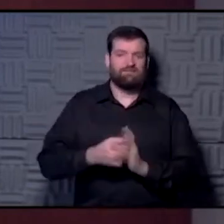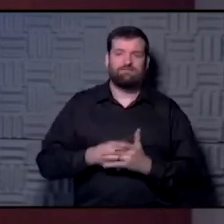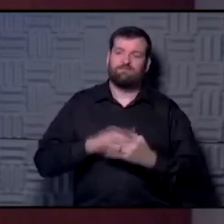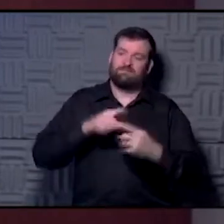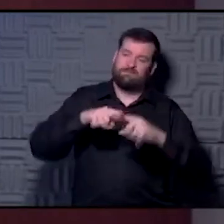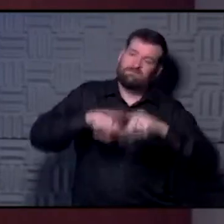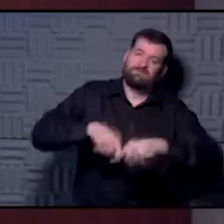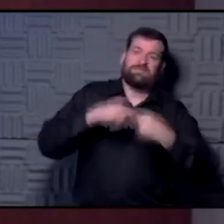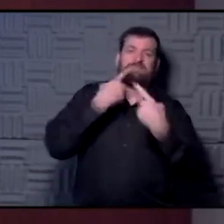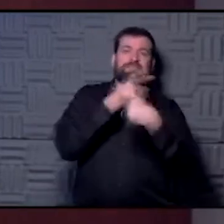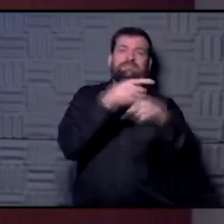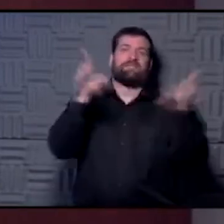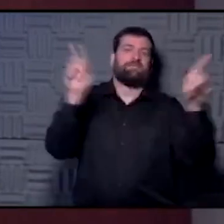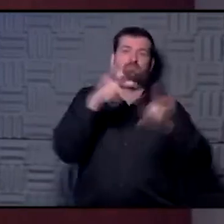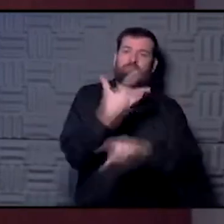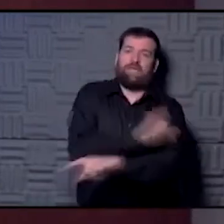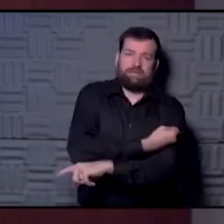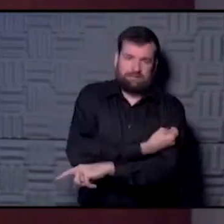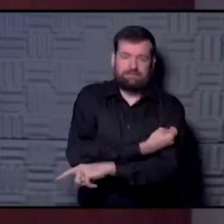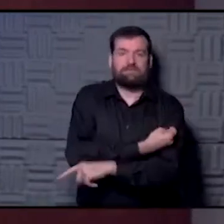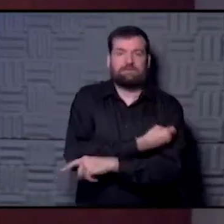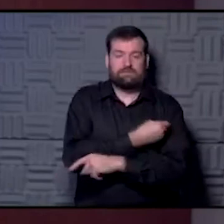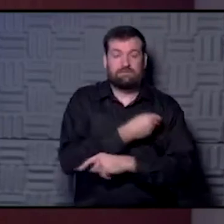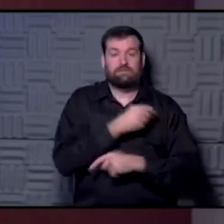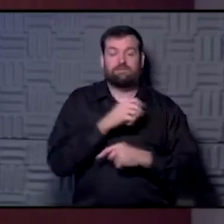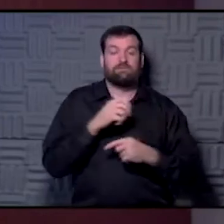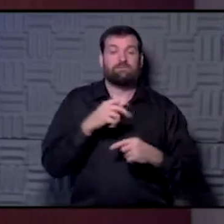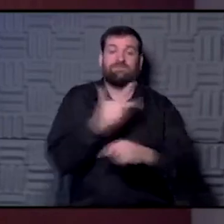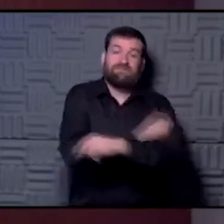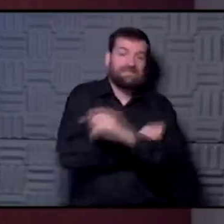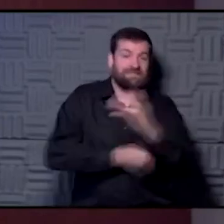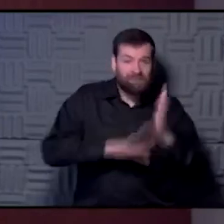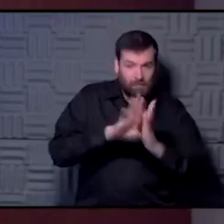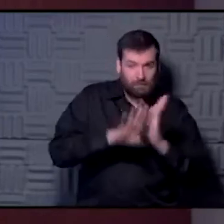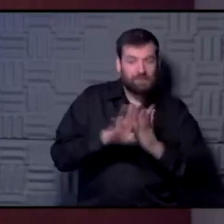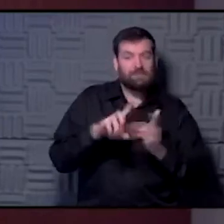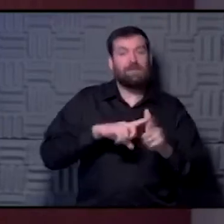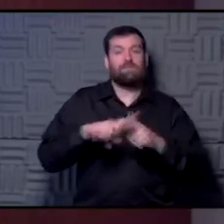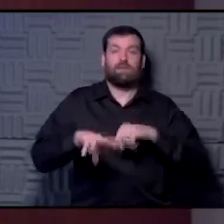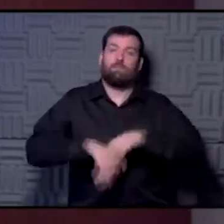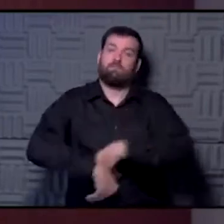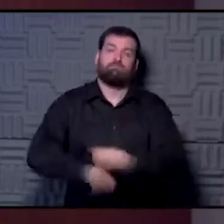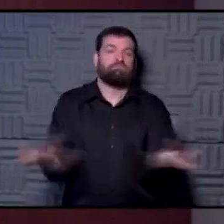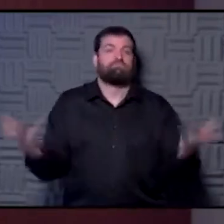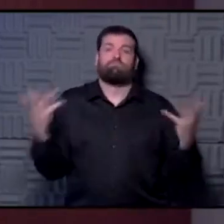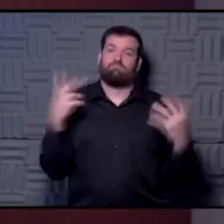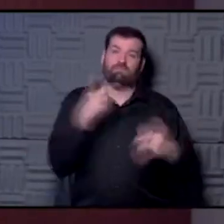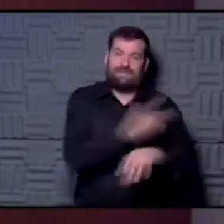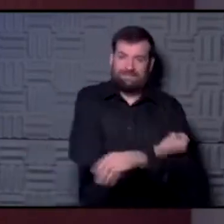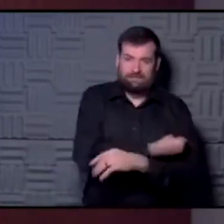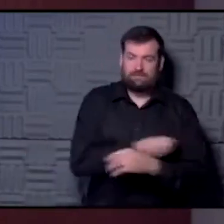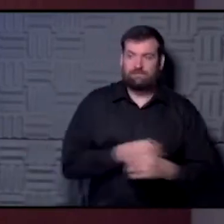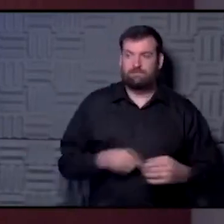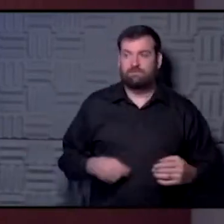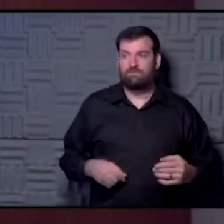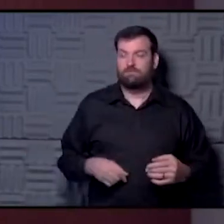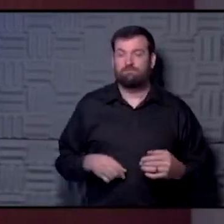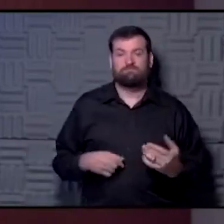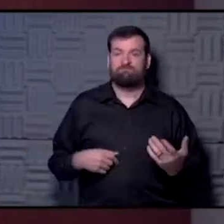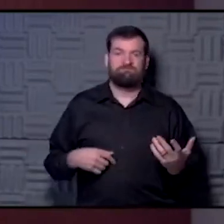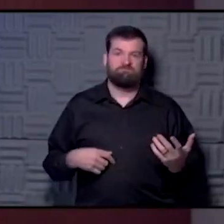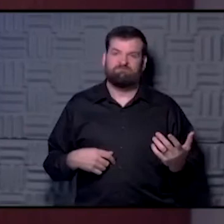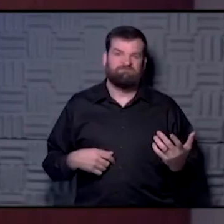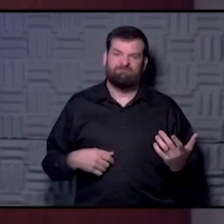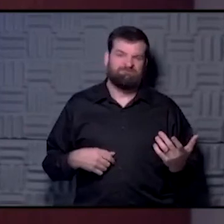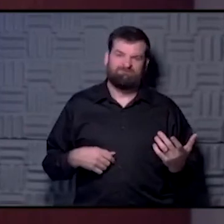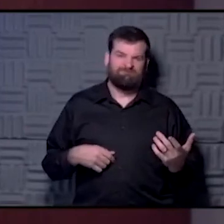a successful vaccination or vaccine development and then deployment of that vaccination. And I don't see that